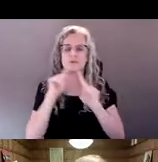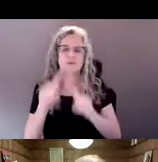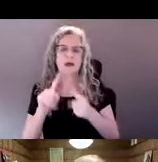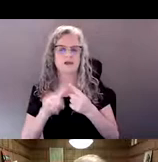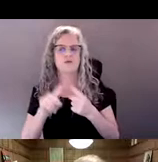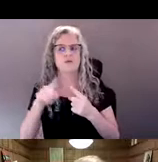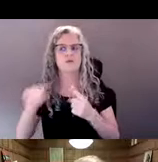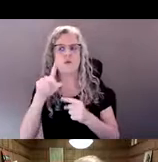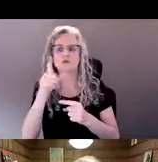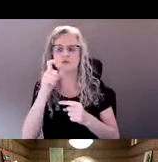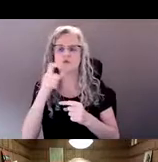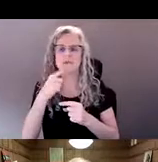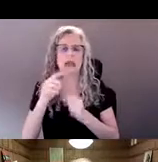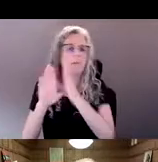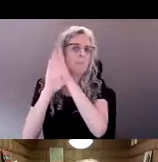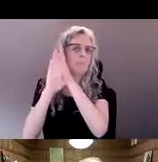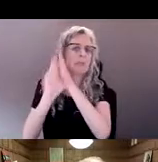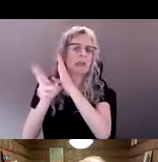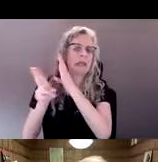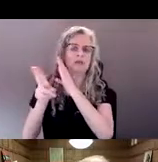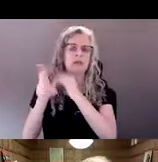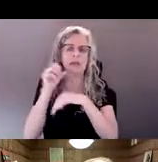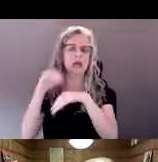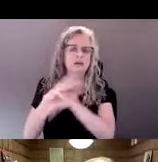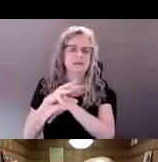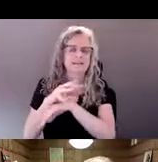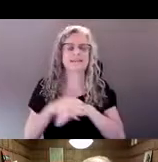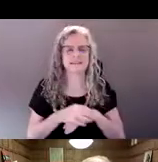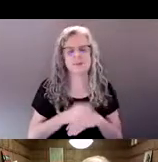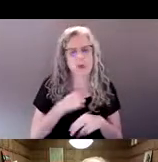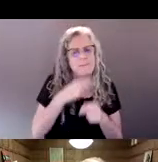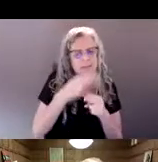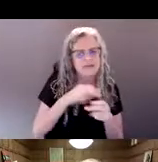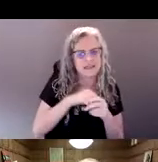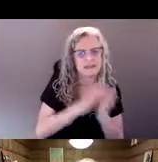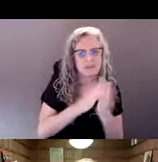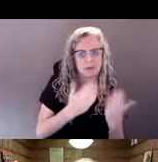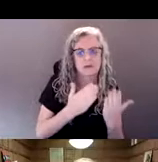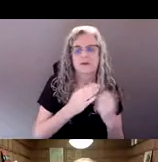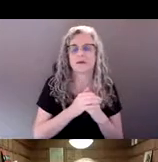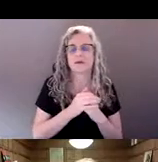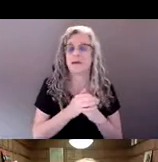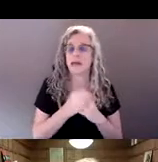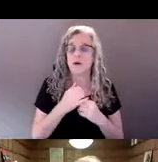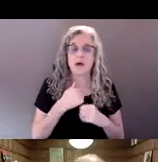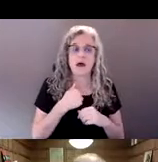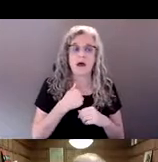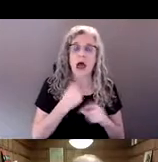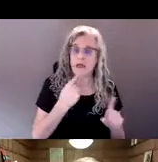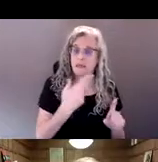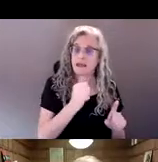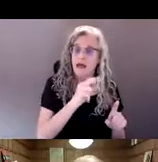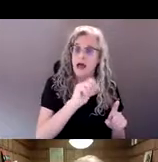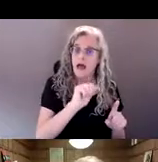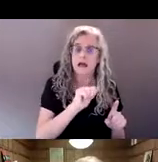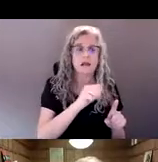history. I didn't really engage Arendt that much in the book, but my point wasn't that she got reality wrong. It's true